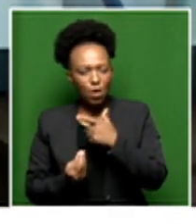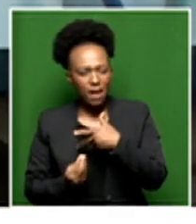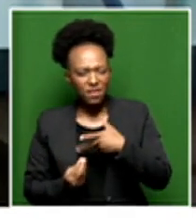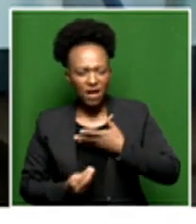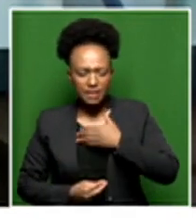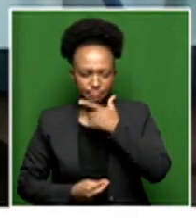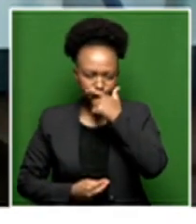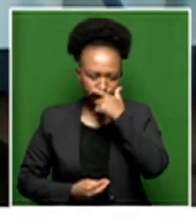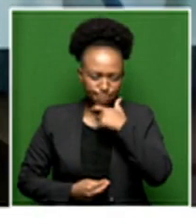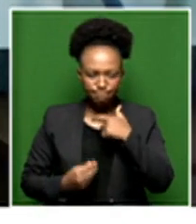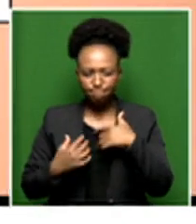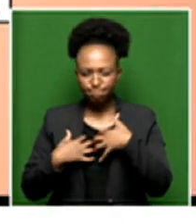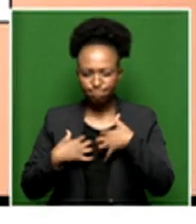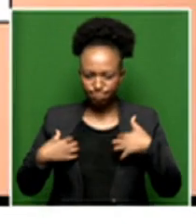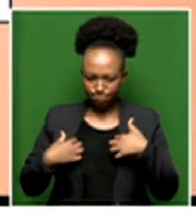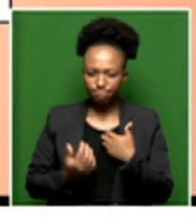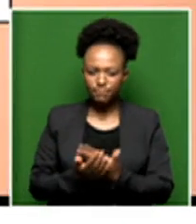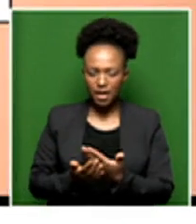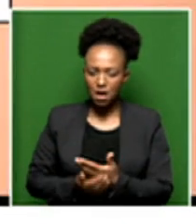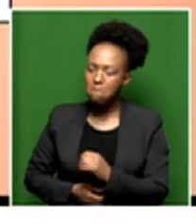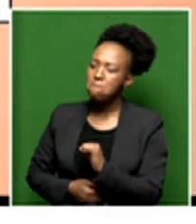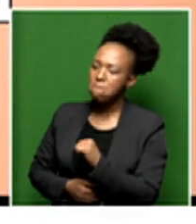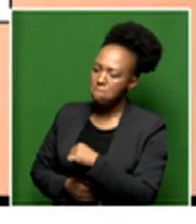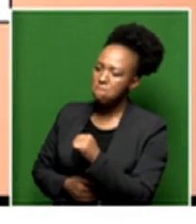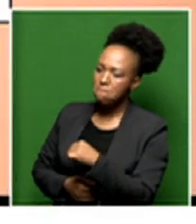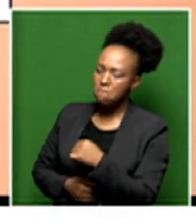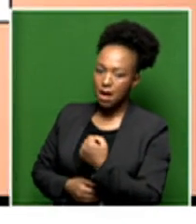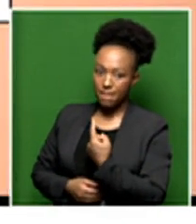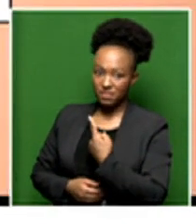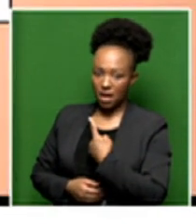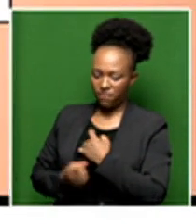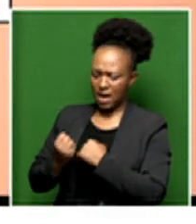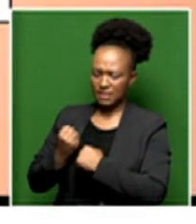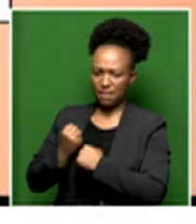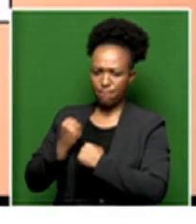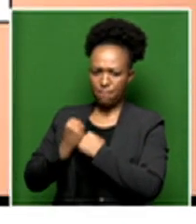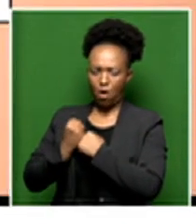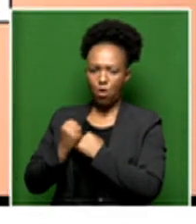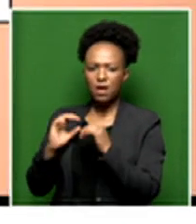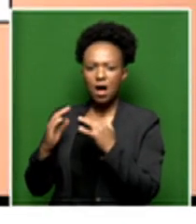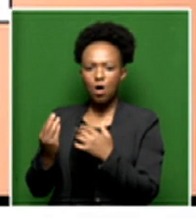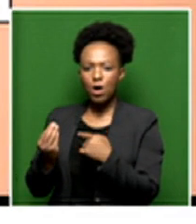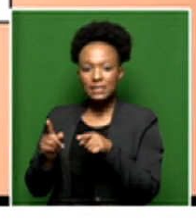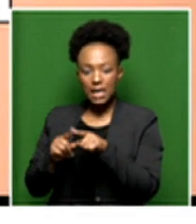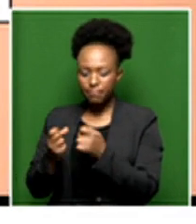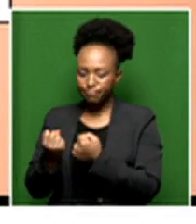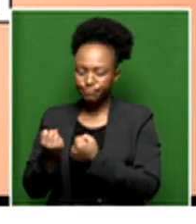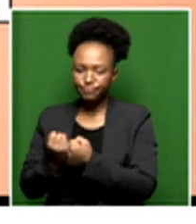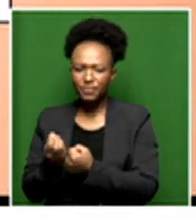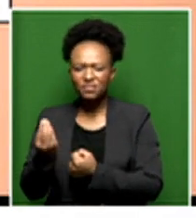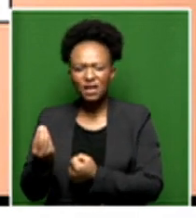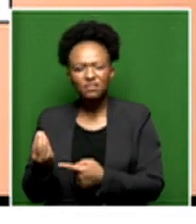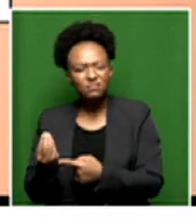parents. And how do you as a parent support yourself and your child on this unfamiliar and often difficult journey?